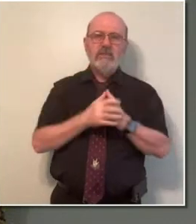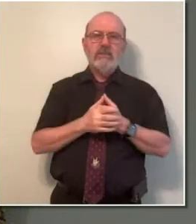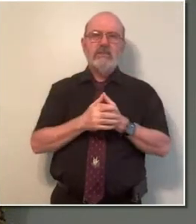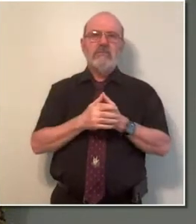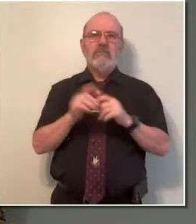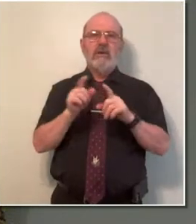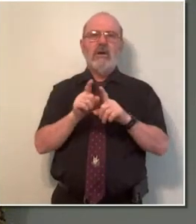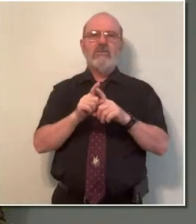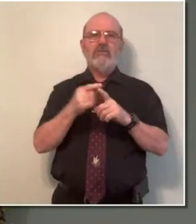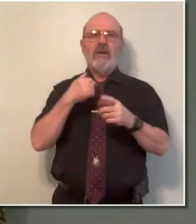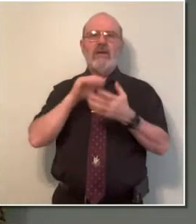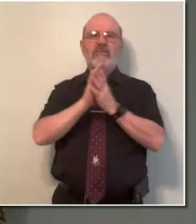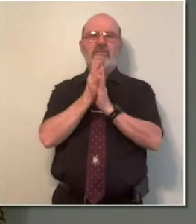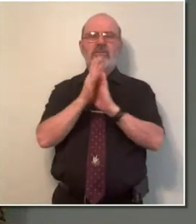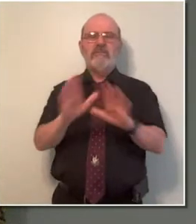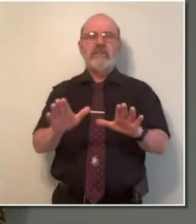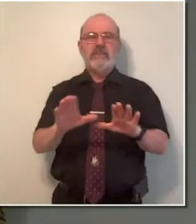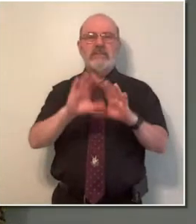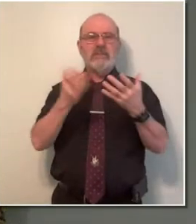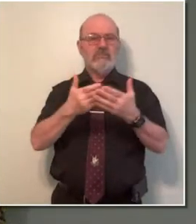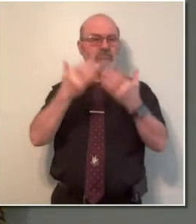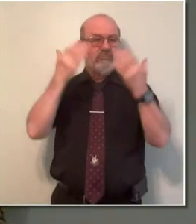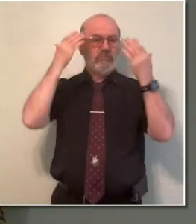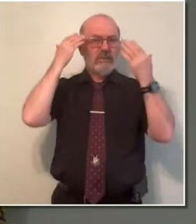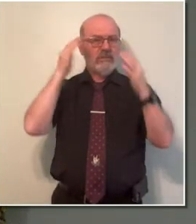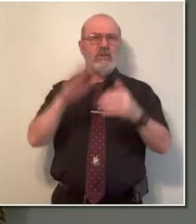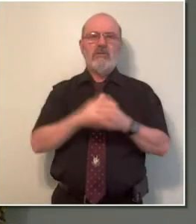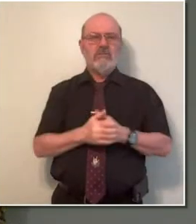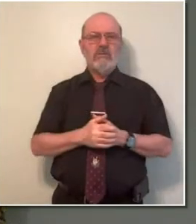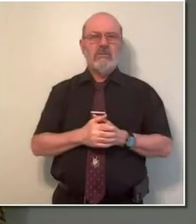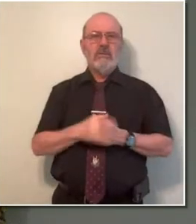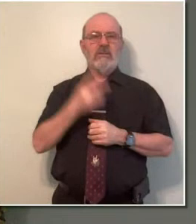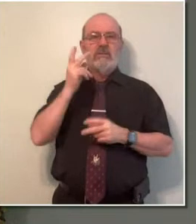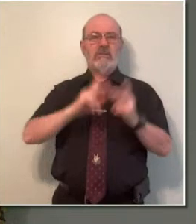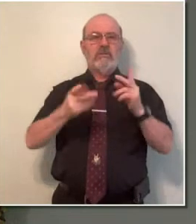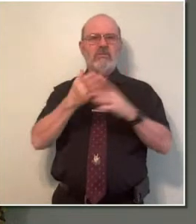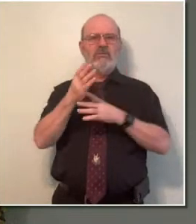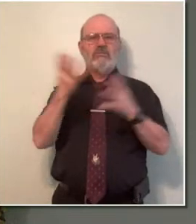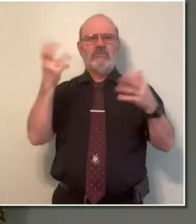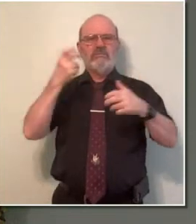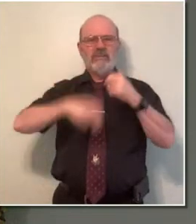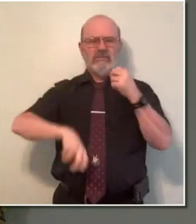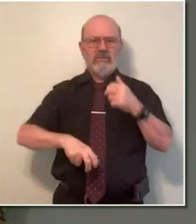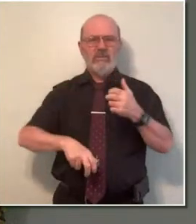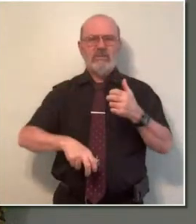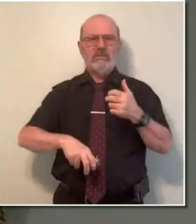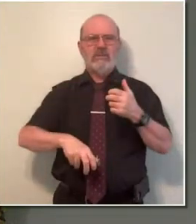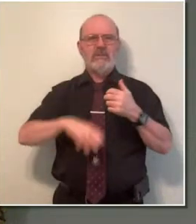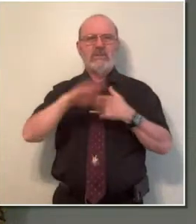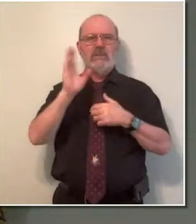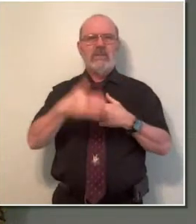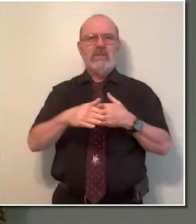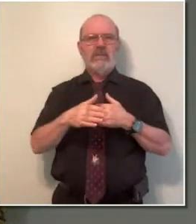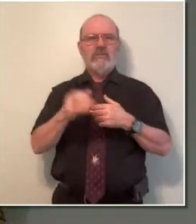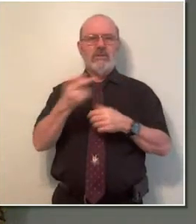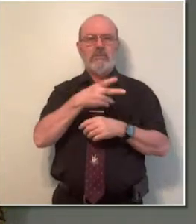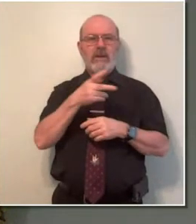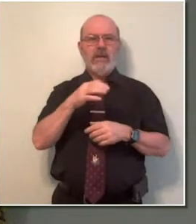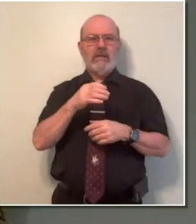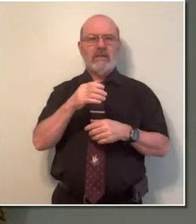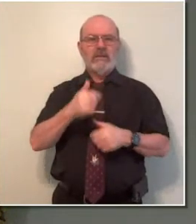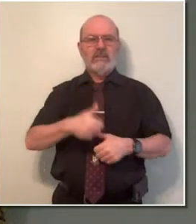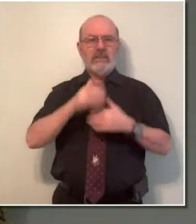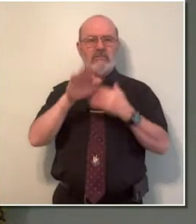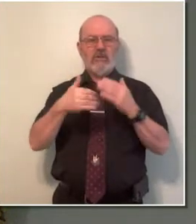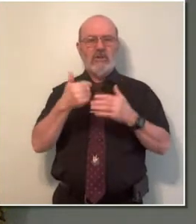have a peace that the world does not. I've also seen people go through great difficulty, and they never bounce back from it. They live out the rest of their